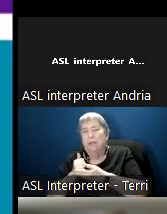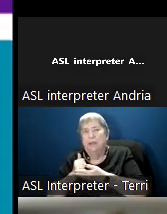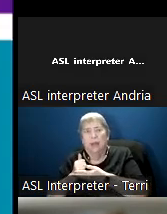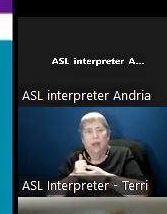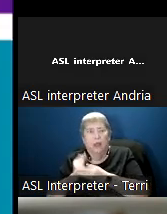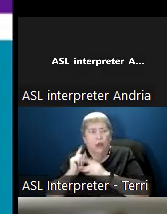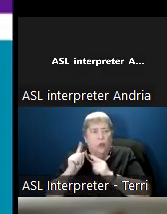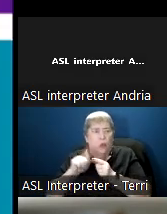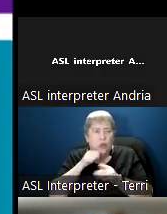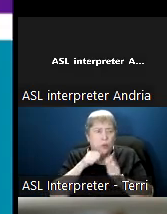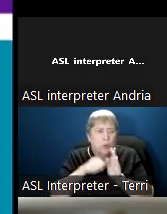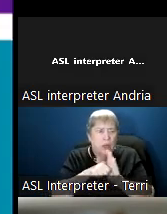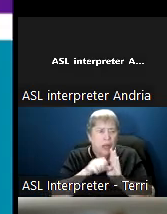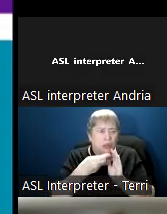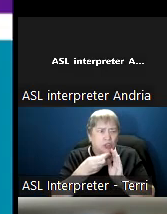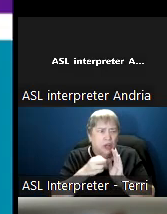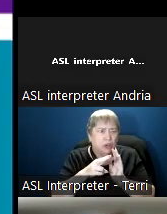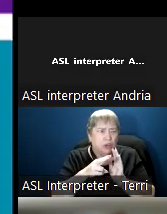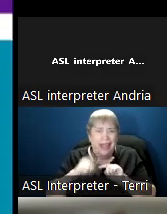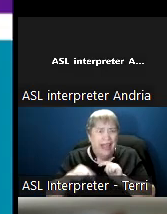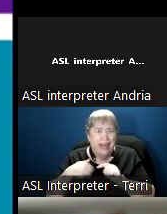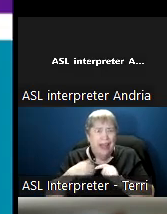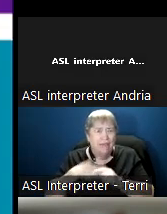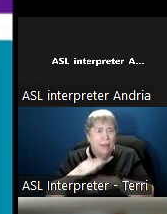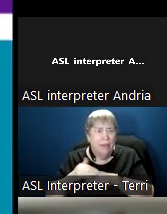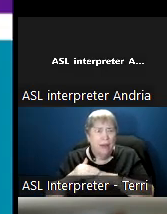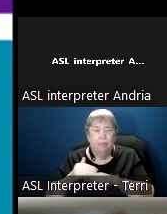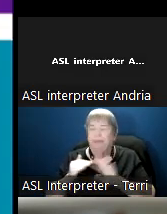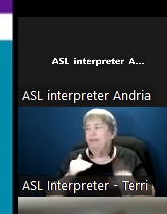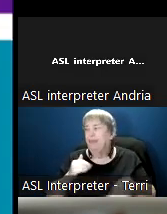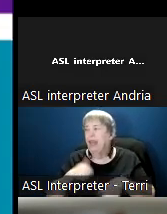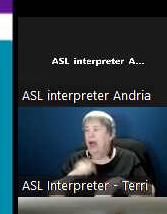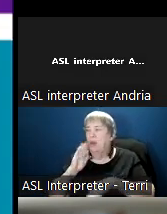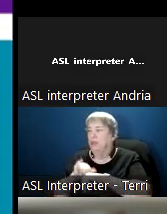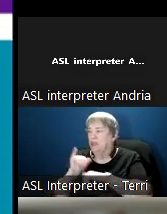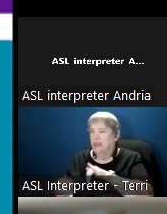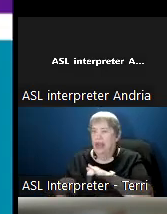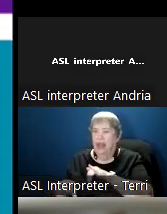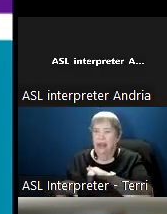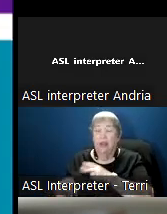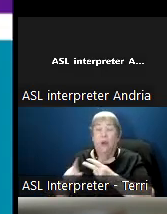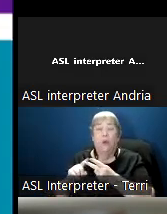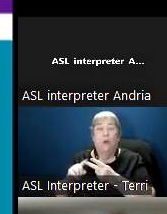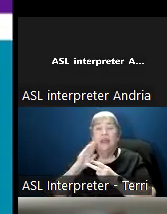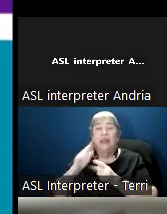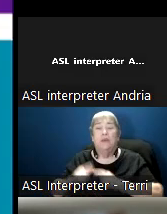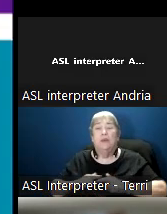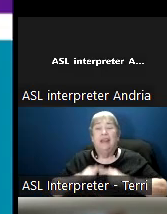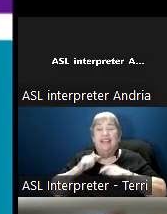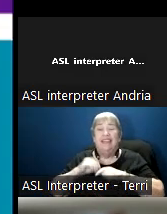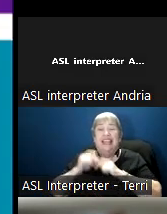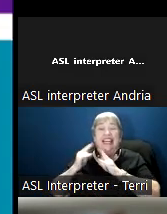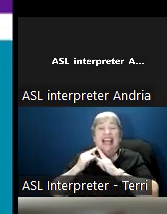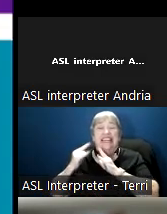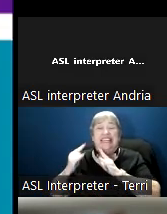not going to leave that pet behind. They will stay there with that pet. They will live in a tent out on the street with that pet before